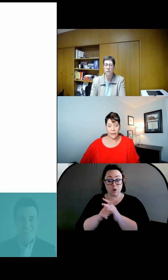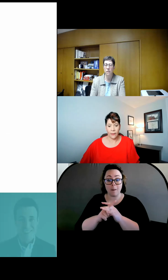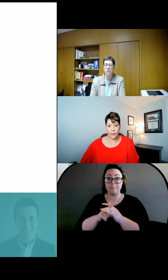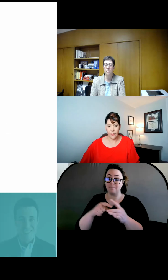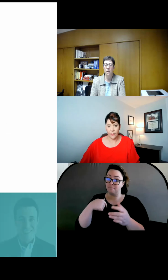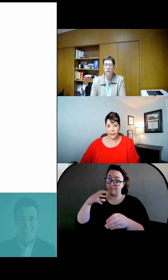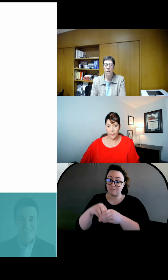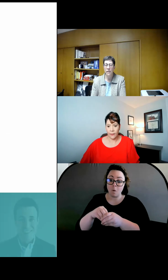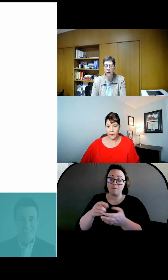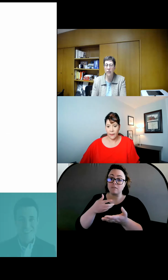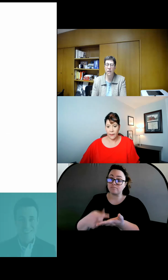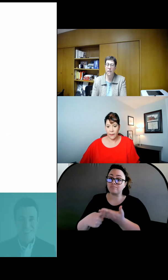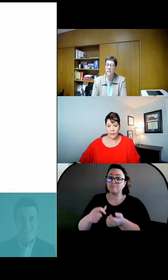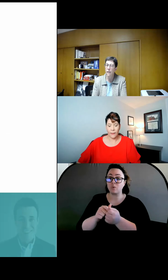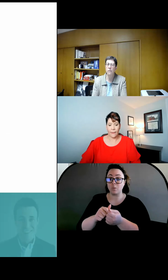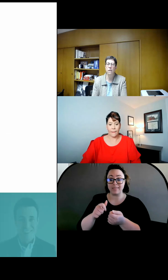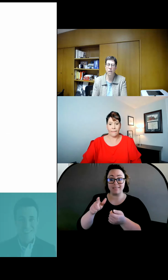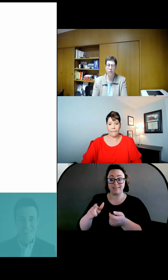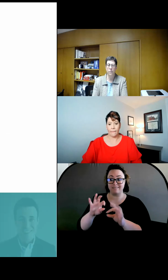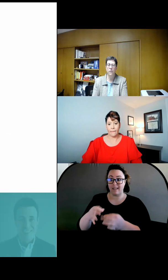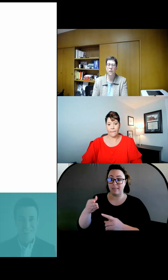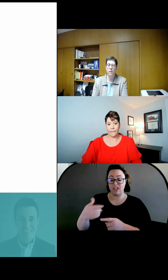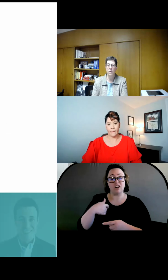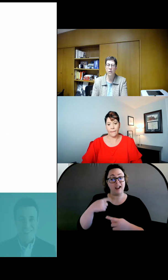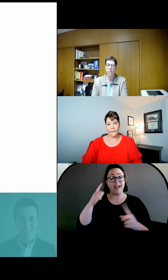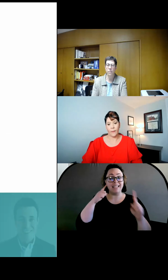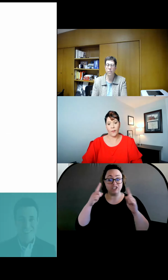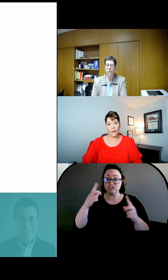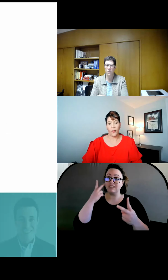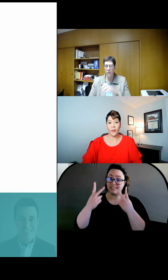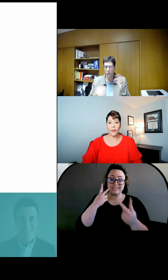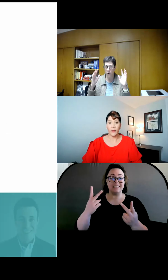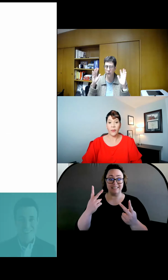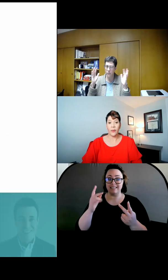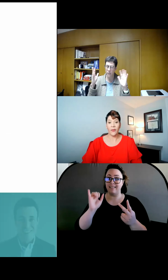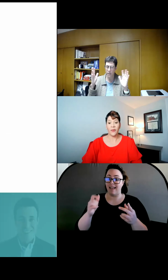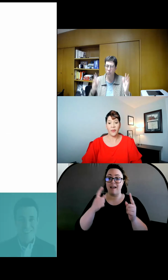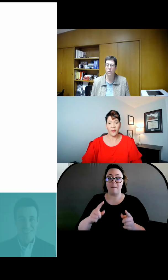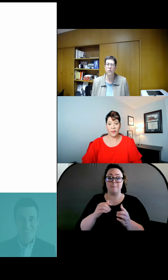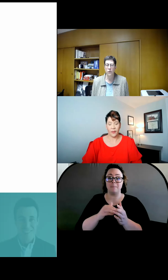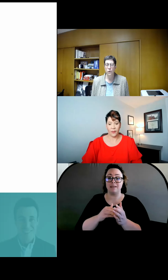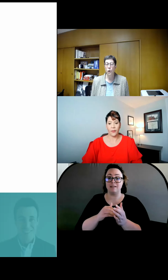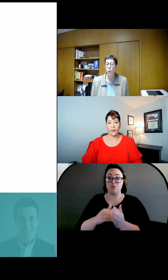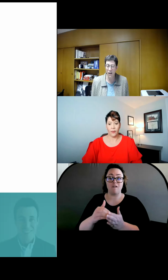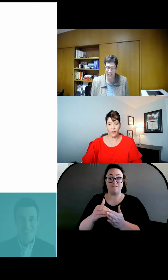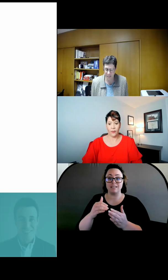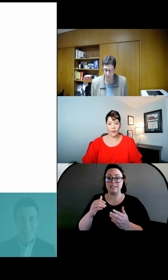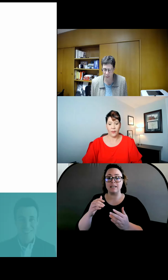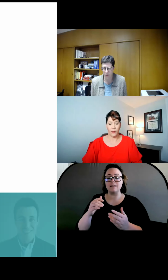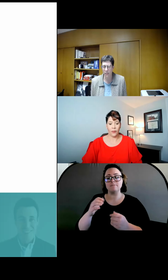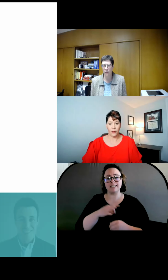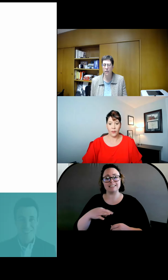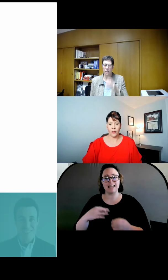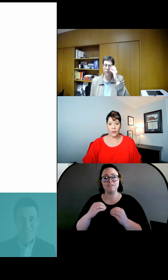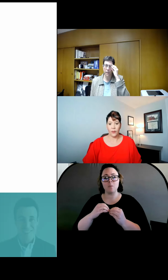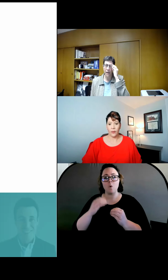engaged. I hear it and I see it, that folks are just a little more aware that somebody